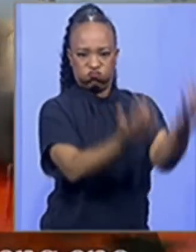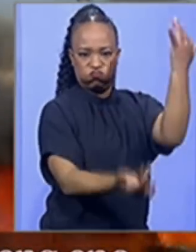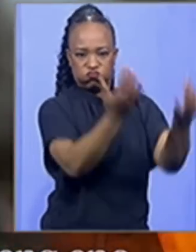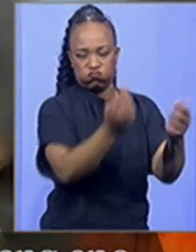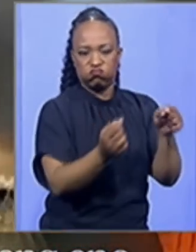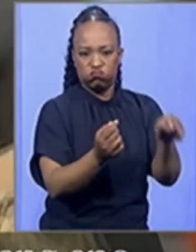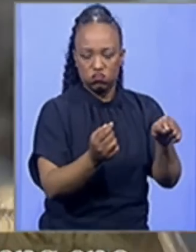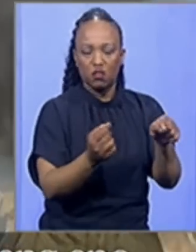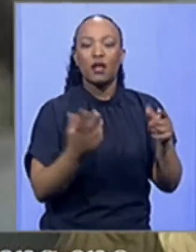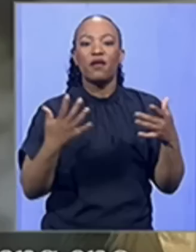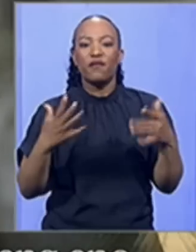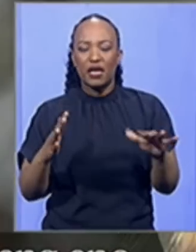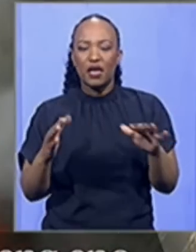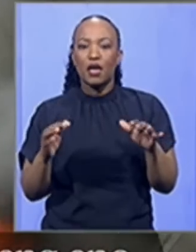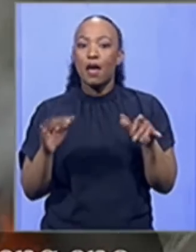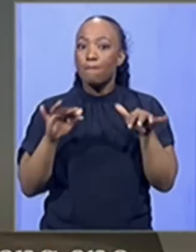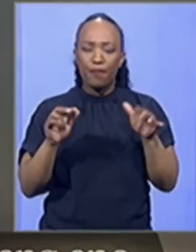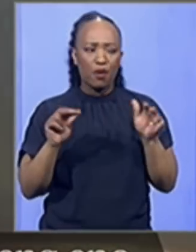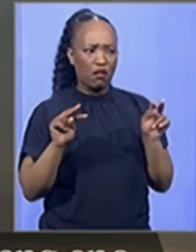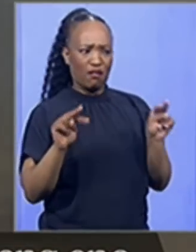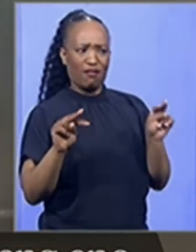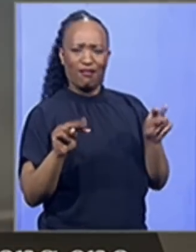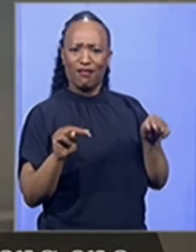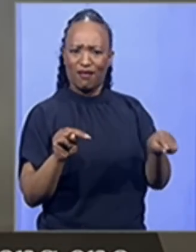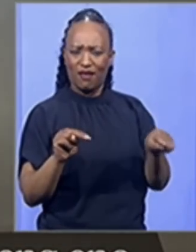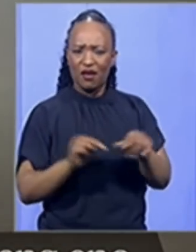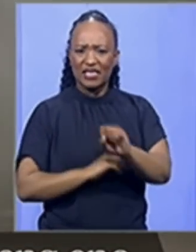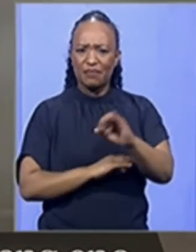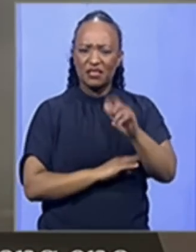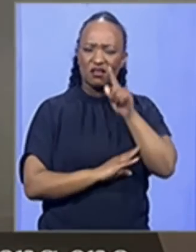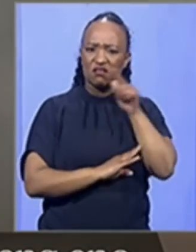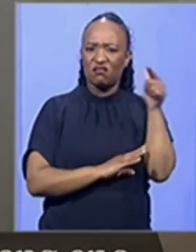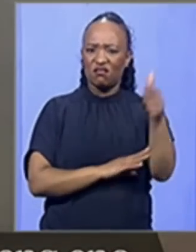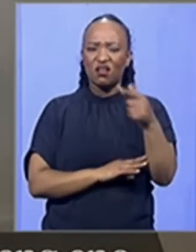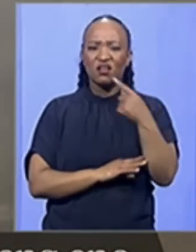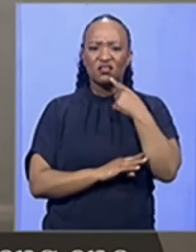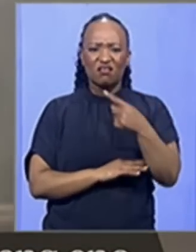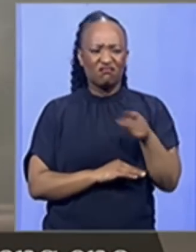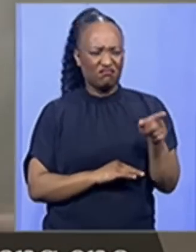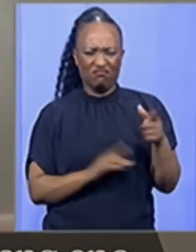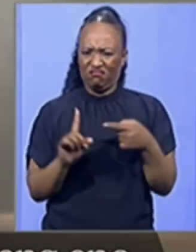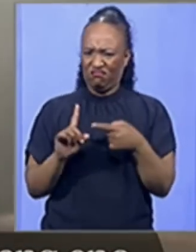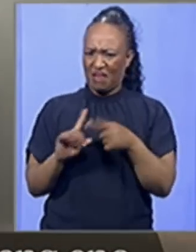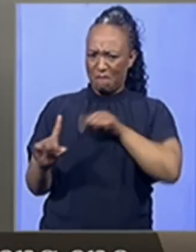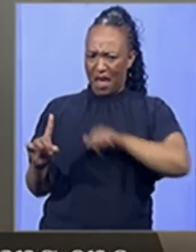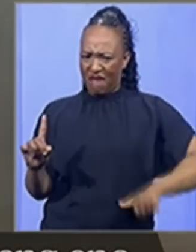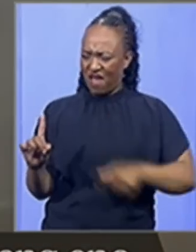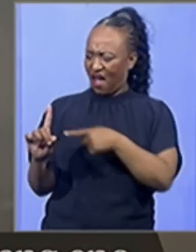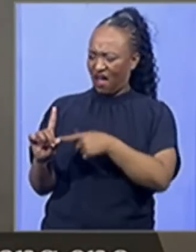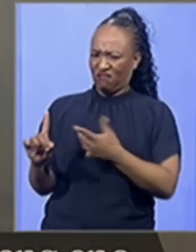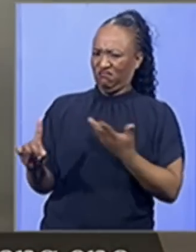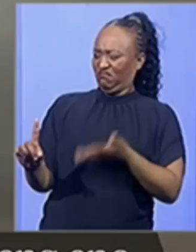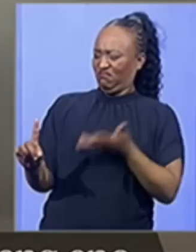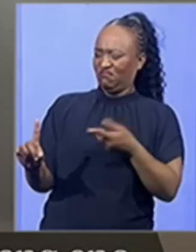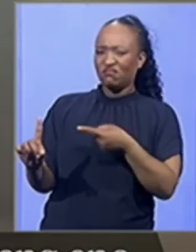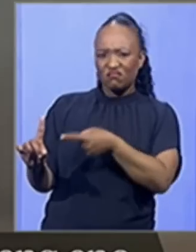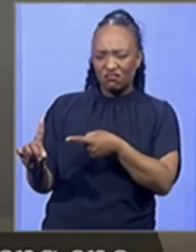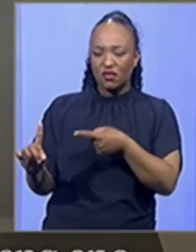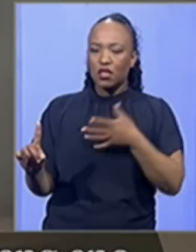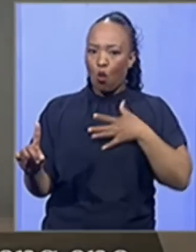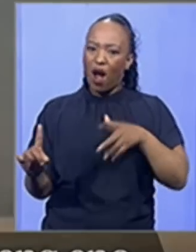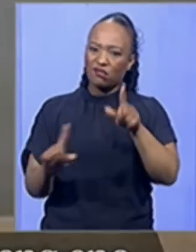la ditiragalo ba ne ba bolelela ba dikgang tsa SABC gore ba gakgamadiwa ke mokgwa Mboro a itshwereng ka teng mme ba batla gore